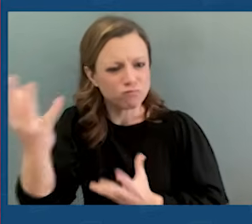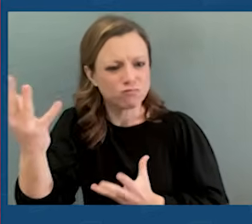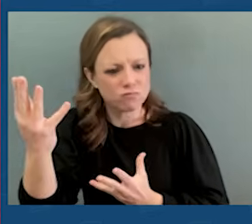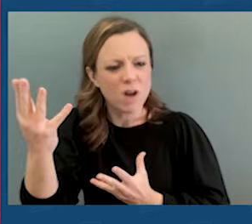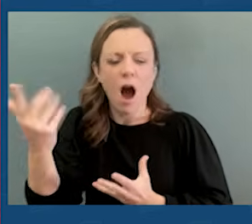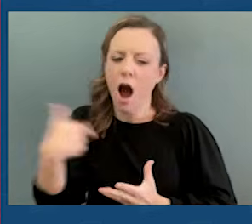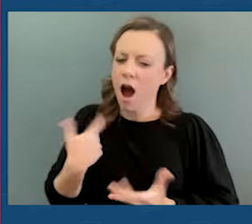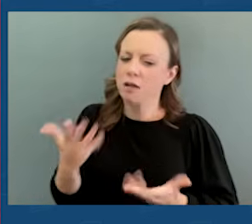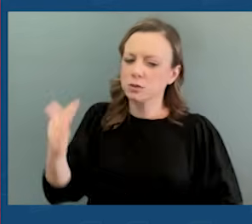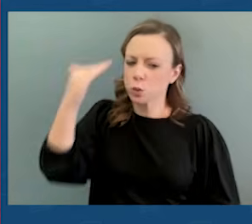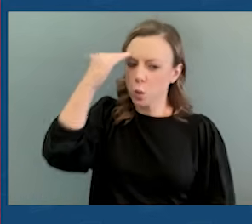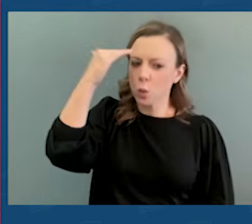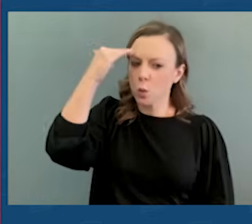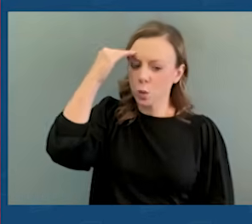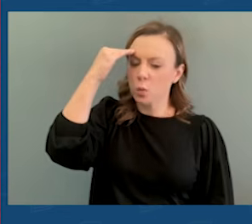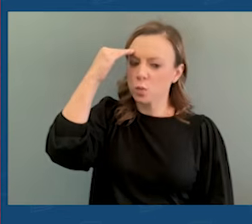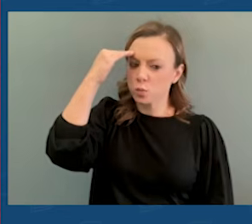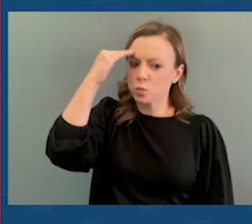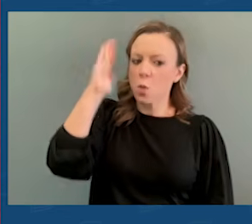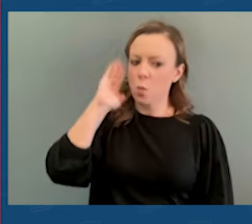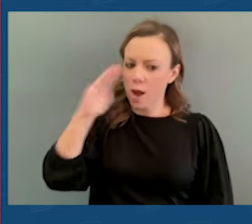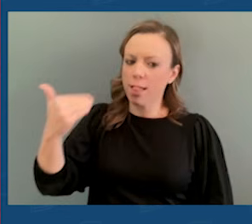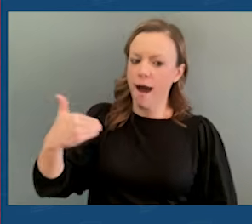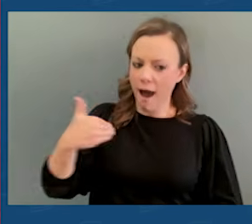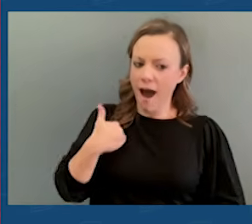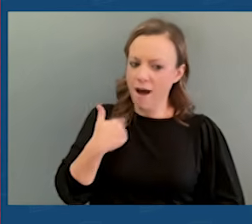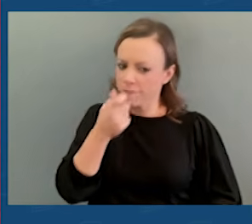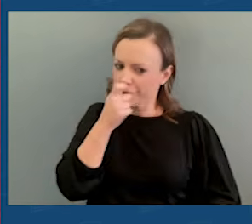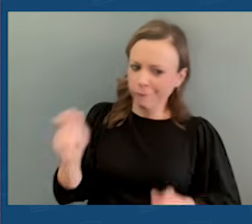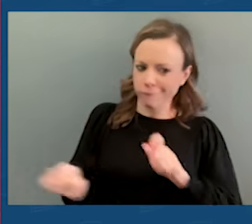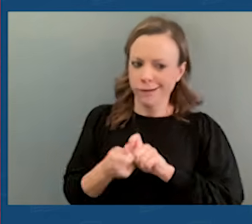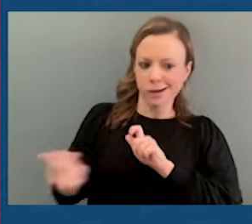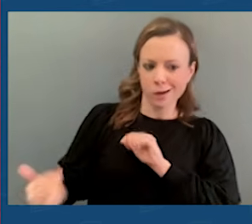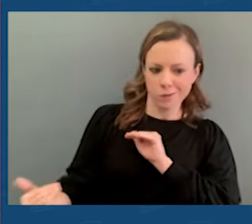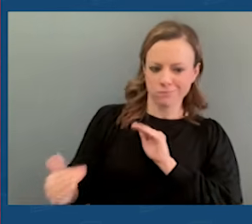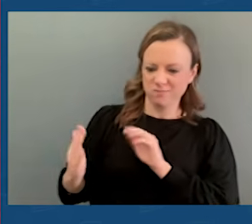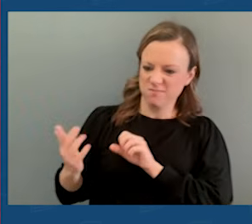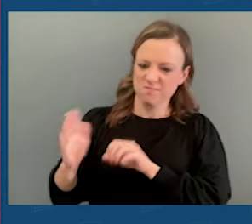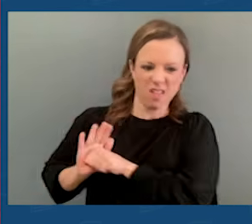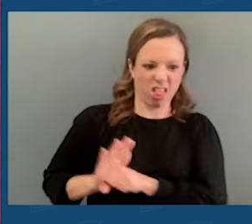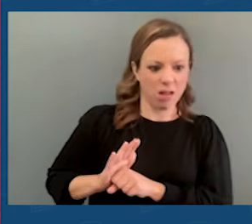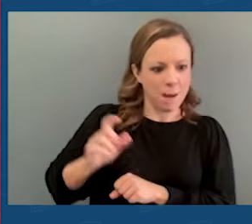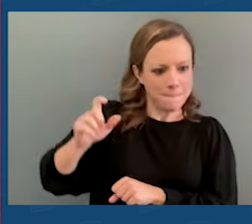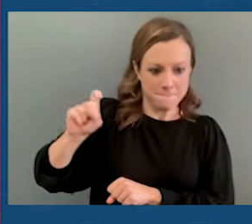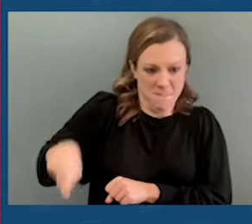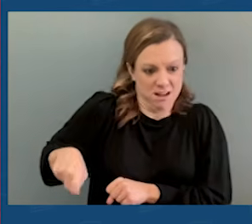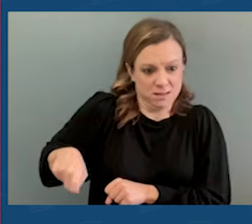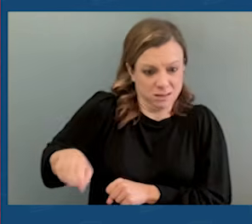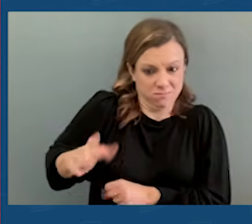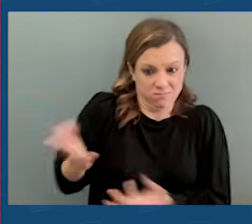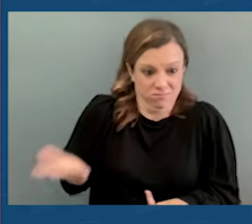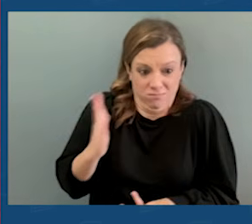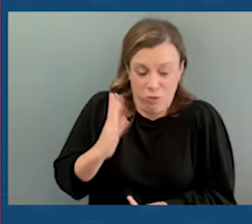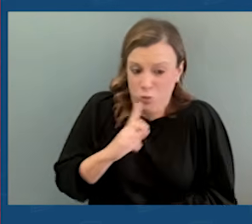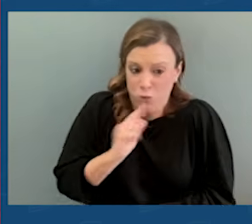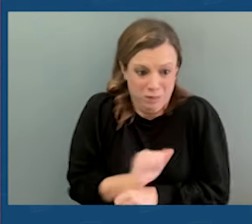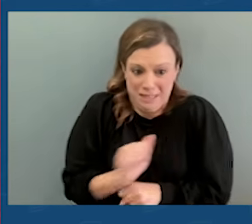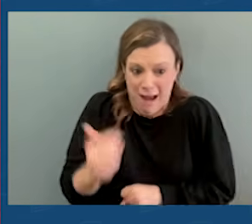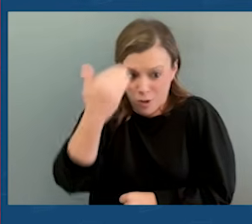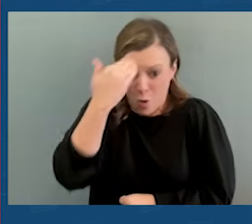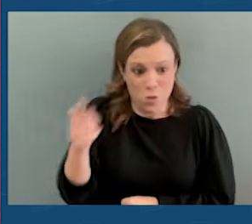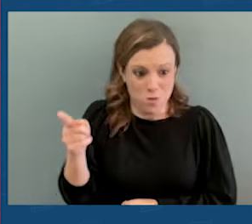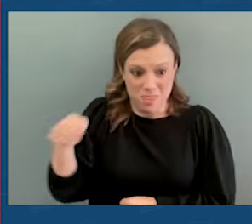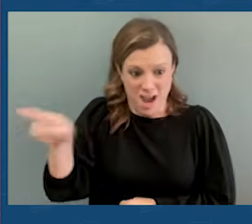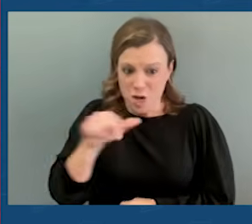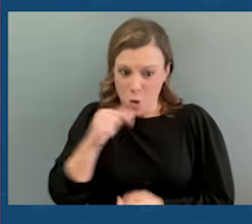knows there will be pushback, but honest enough within herself to know